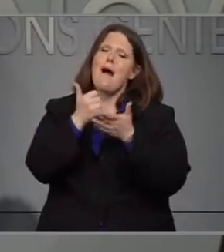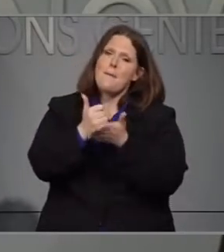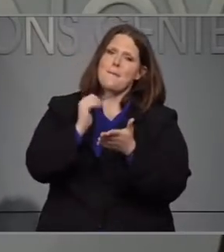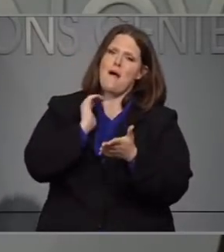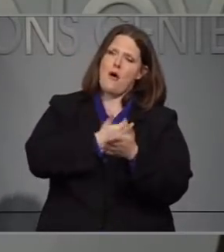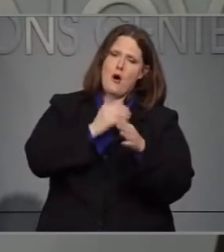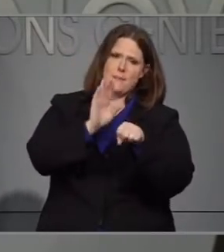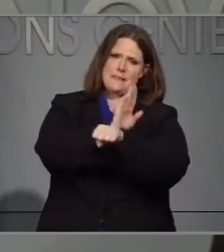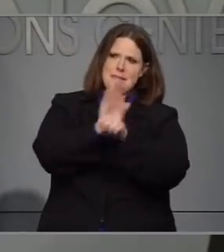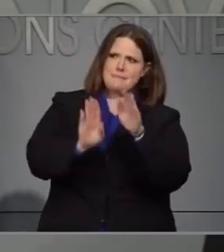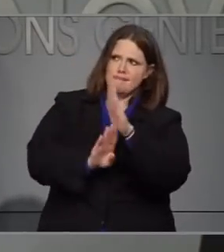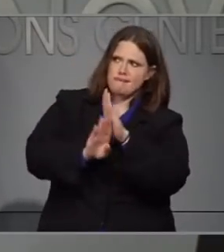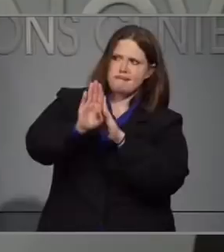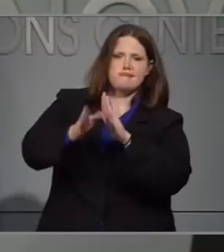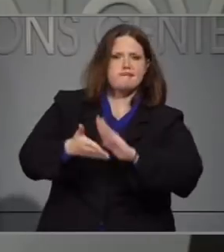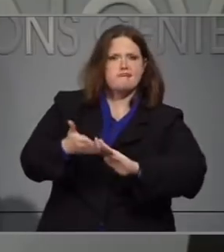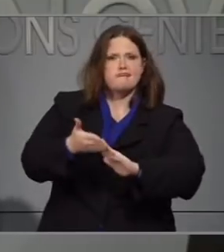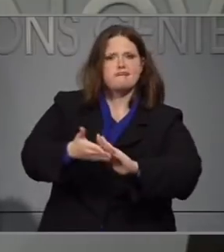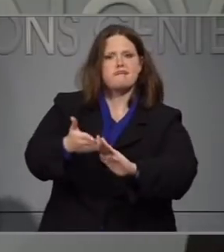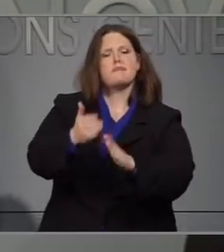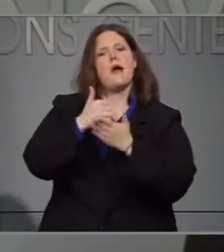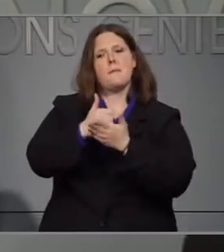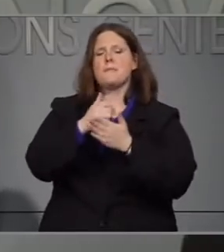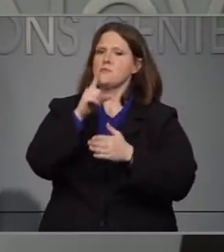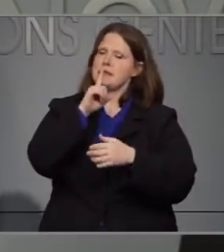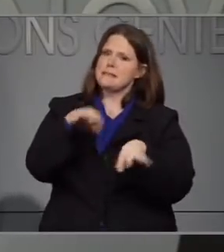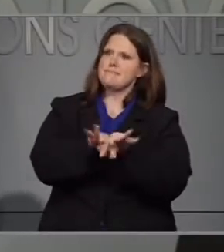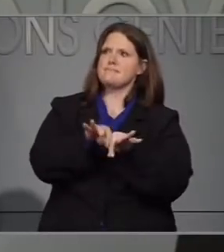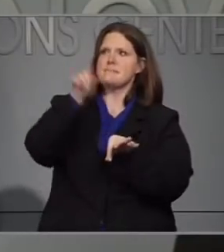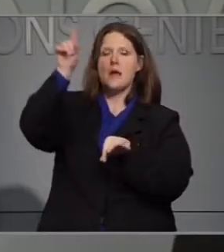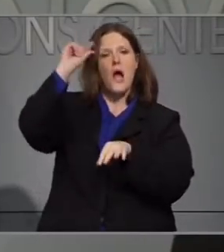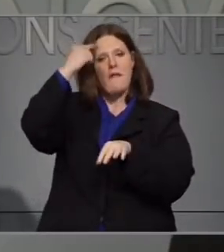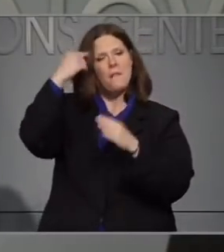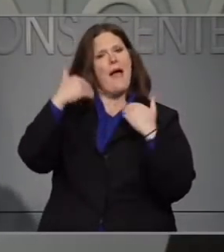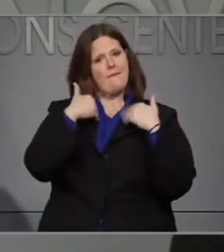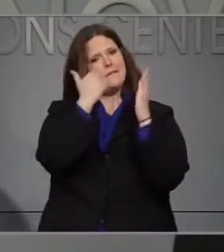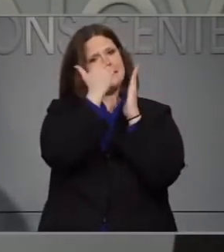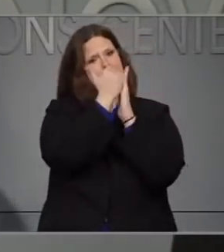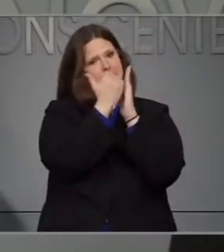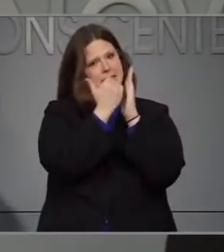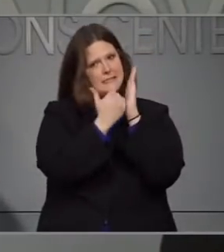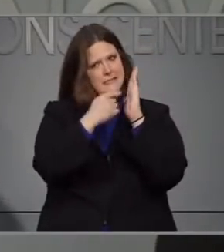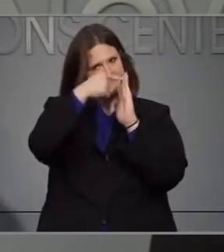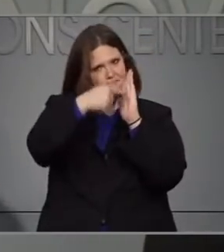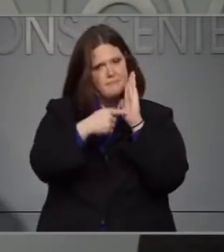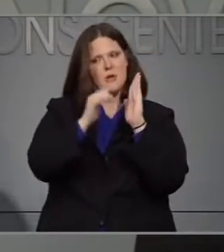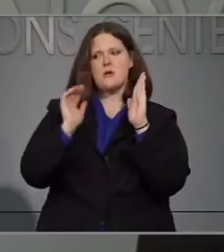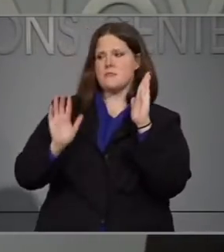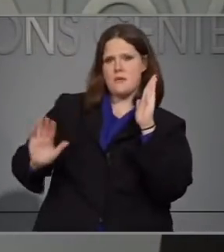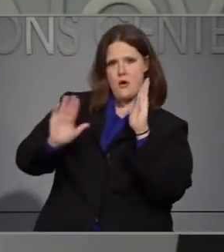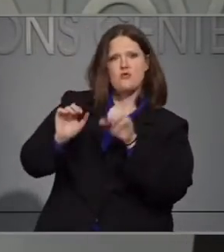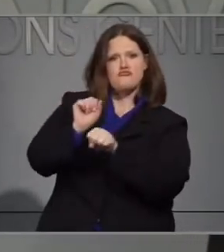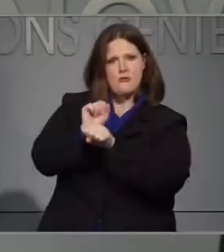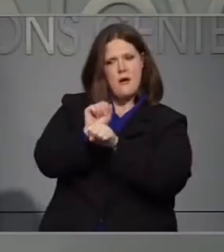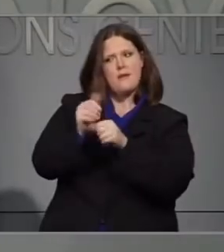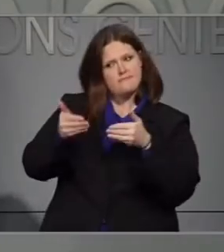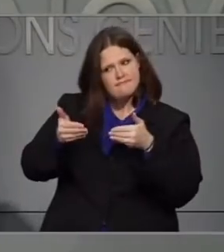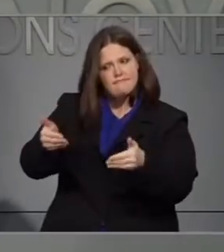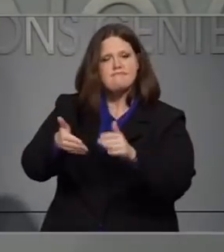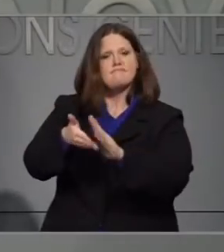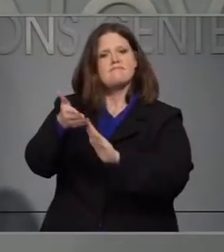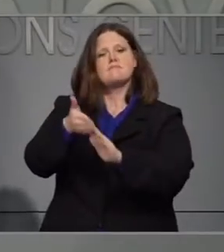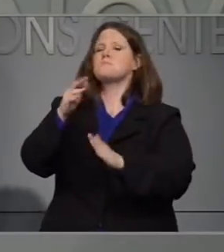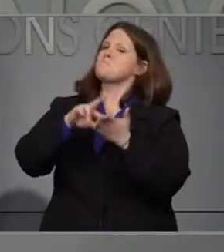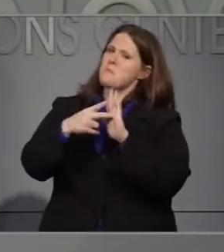of them have been labeled critical infrastructure by the federal government. They have to go to work. So we need to make sure we're doing everything we can